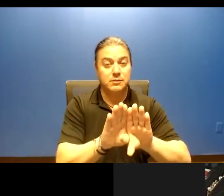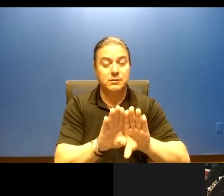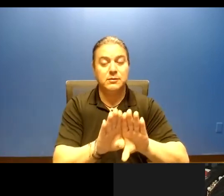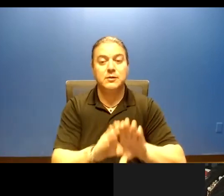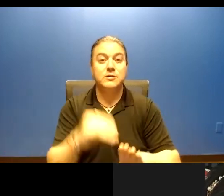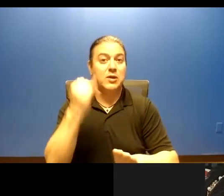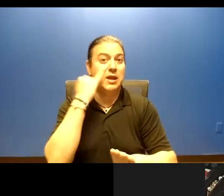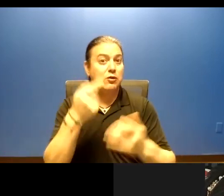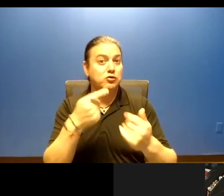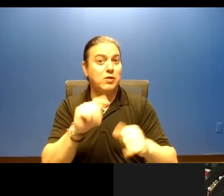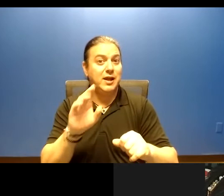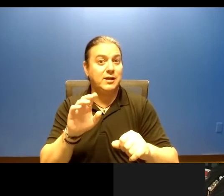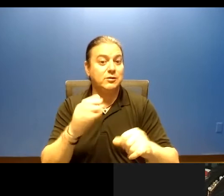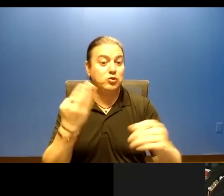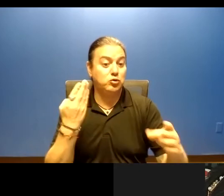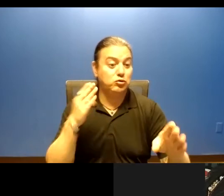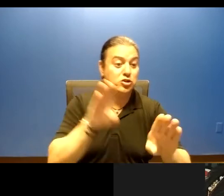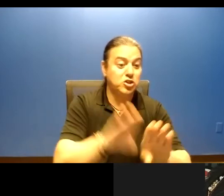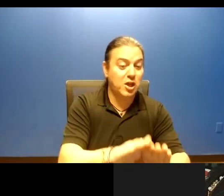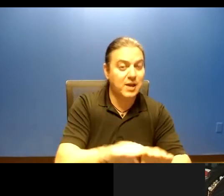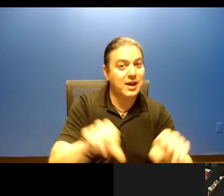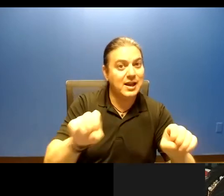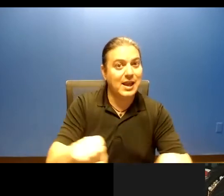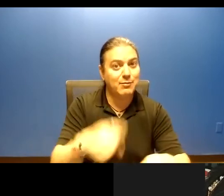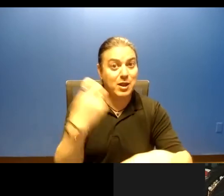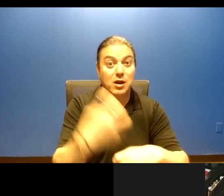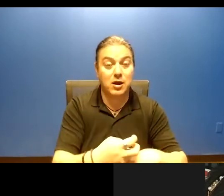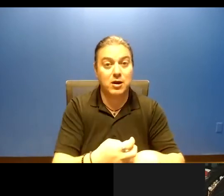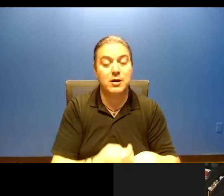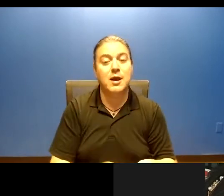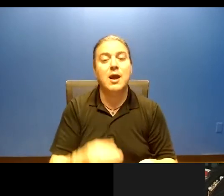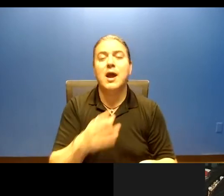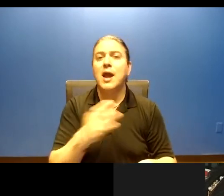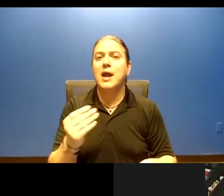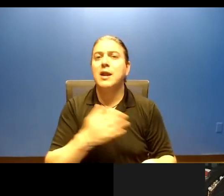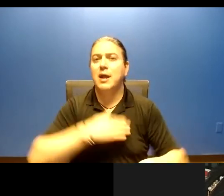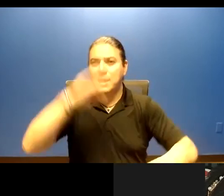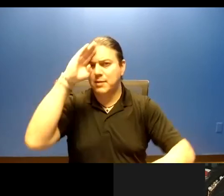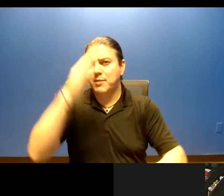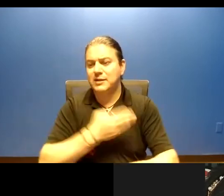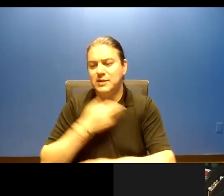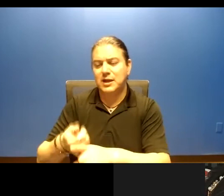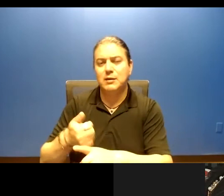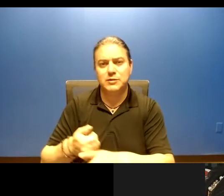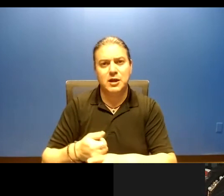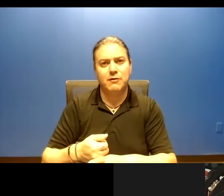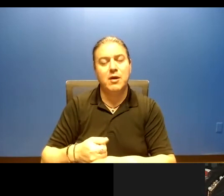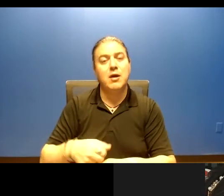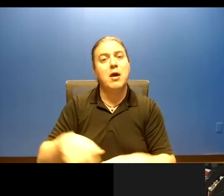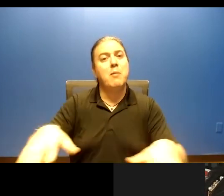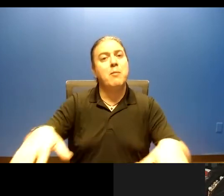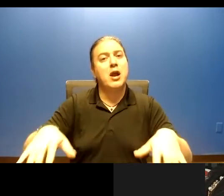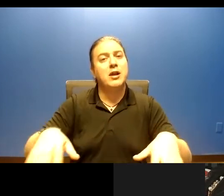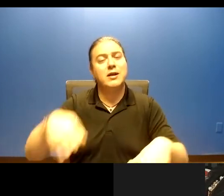hard. And when you've got somebody, my son is paralyzed to his chest, and so without